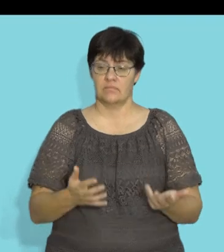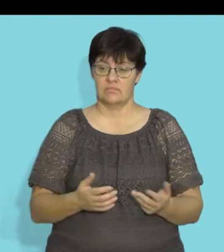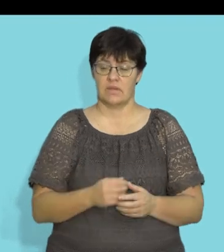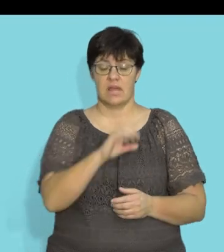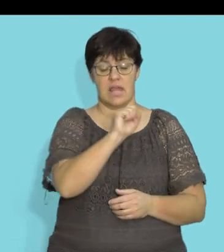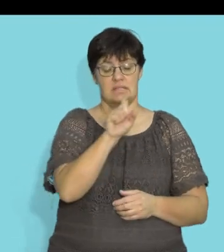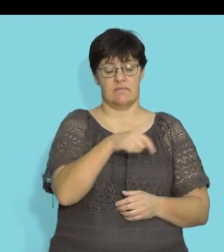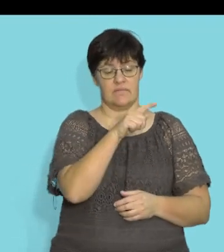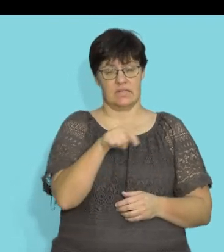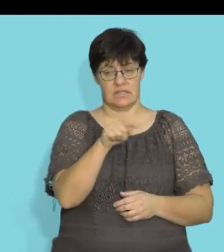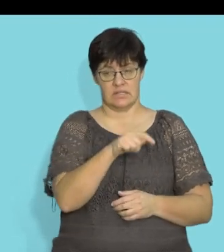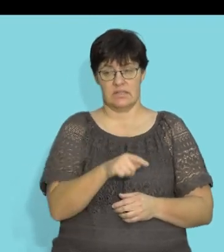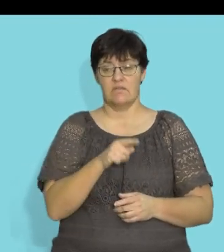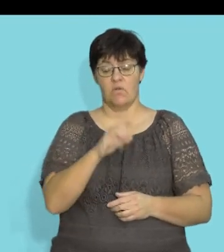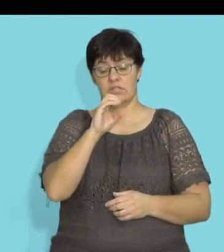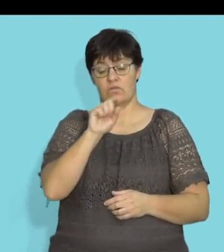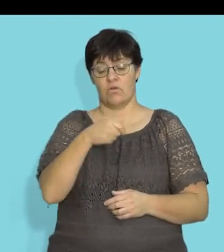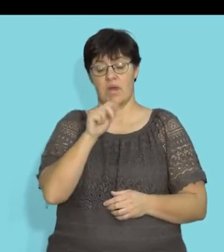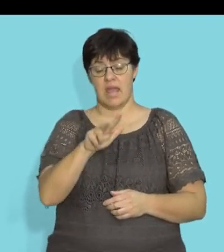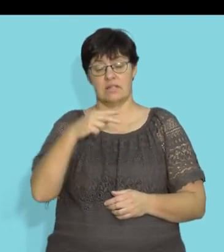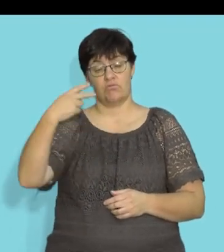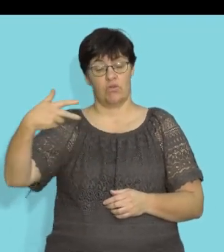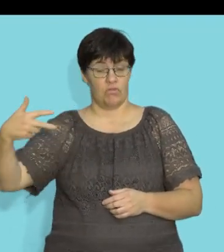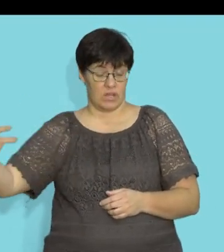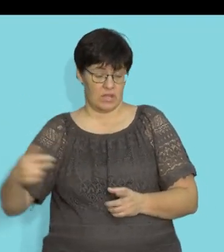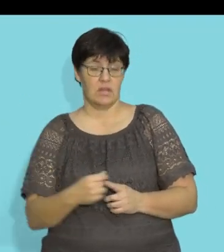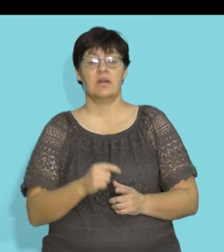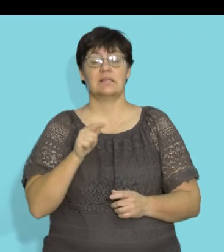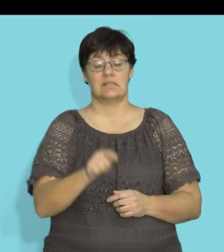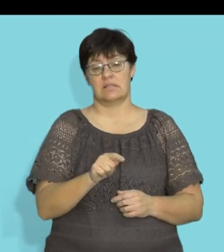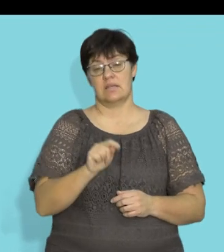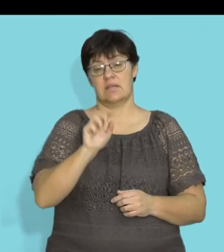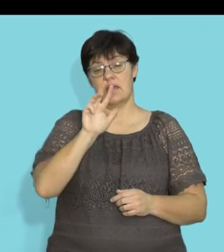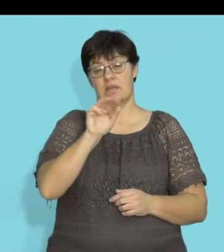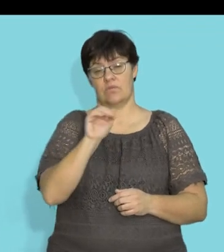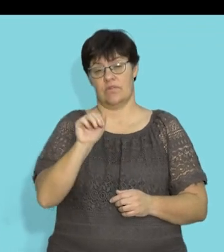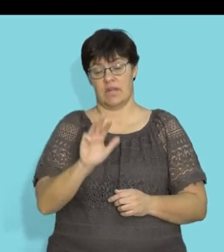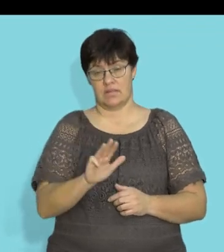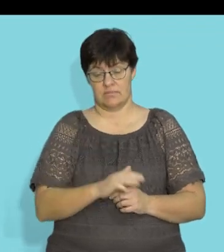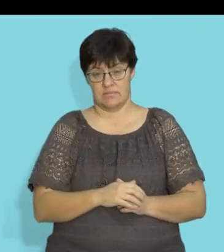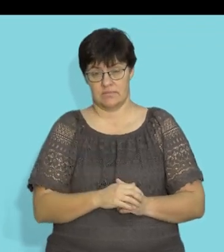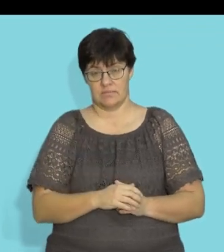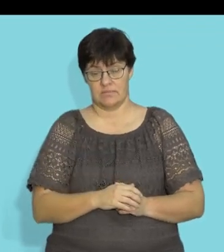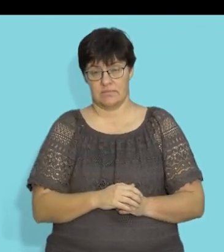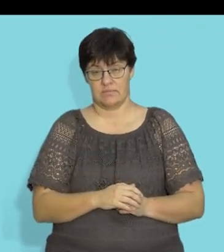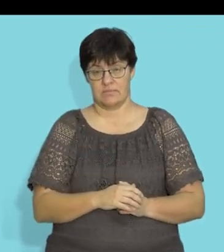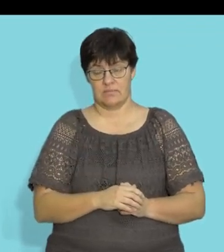So the sum to infinity for 0,8 recurring can be written as 8 over 9.